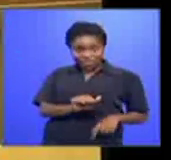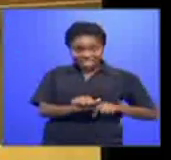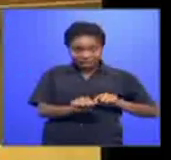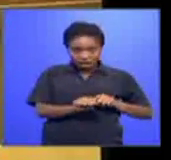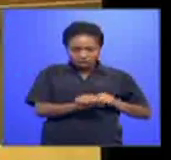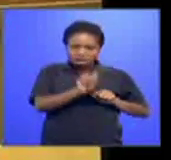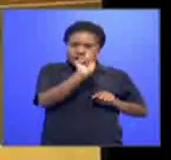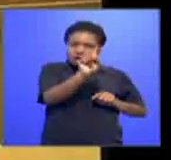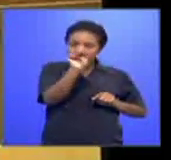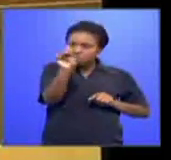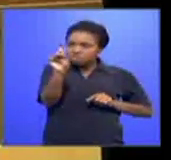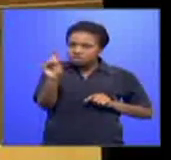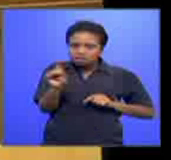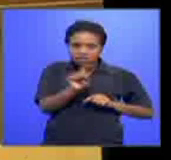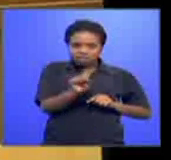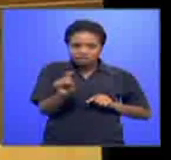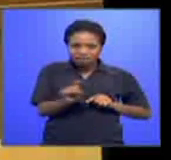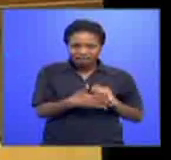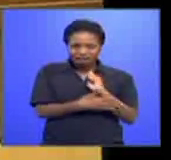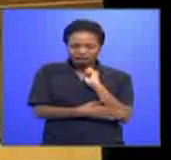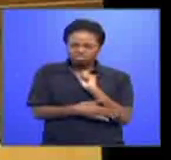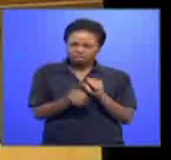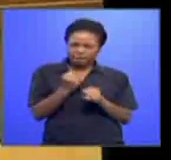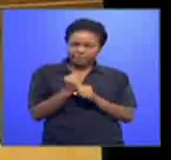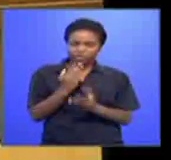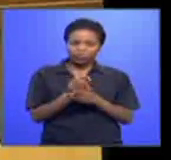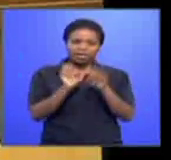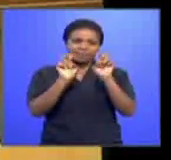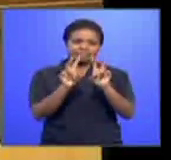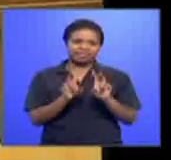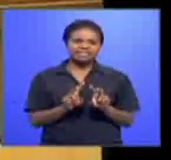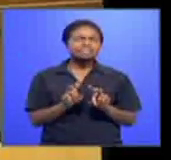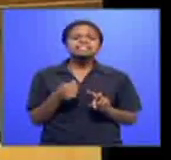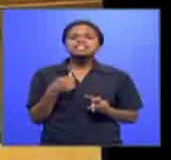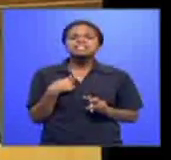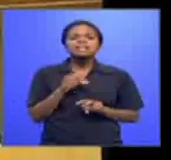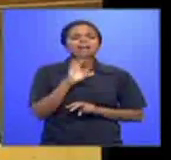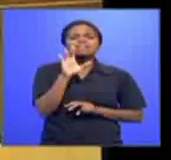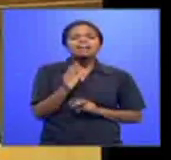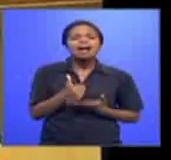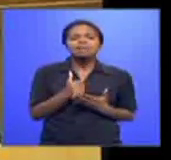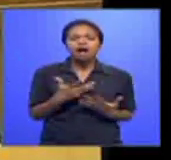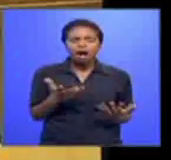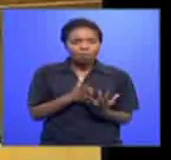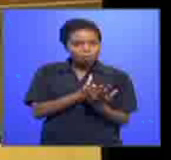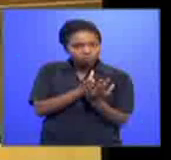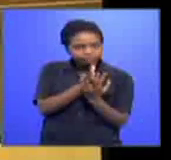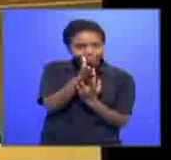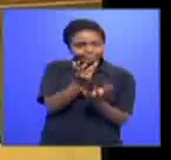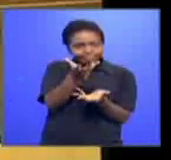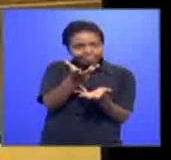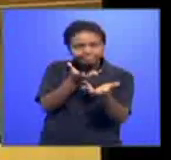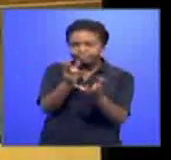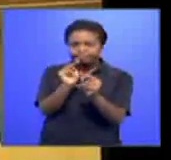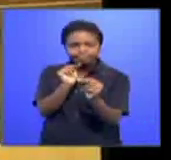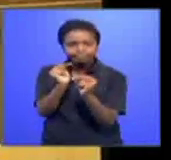including through mediation, troop contribution for peacekeeping, and